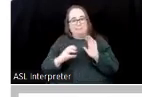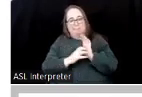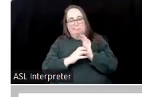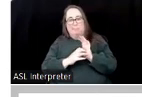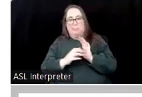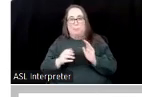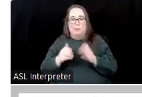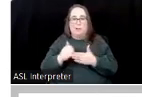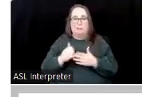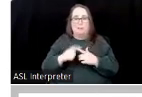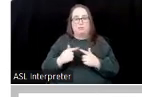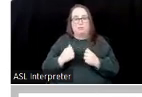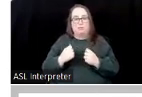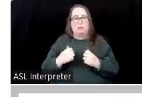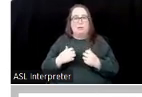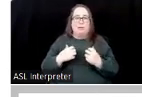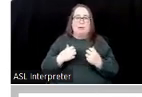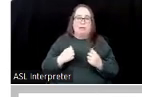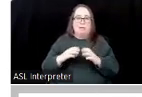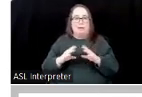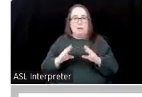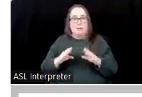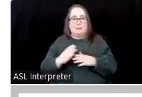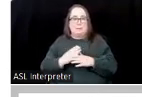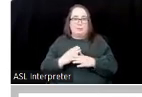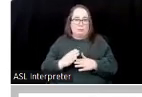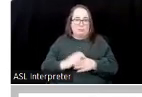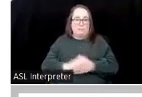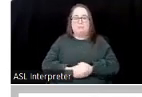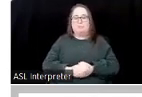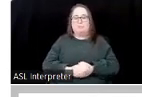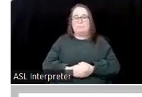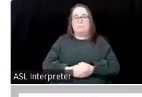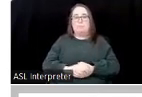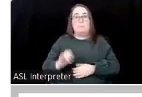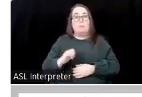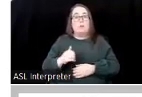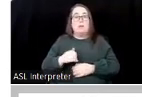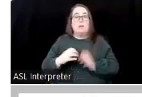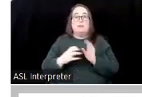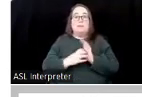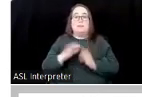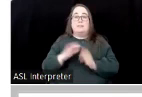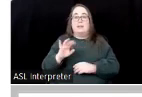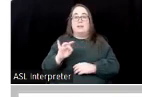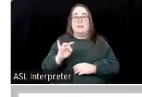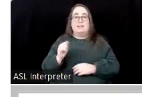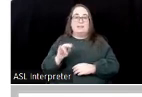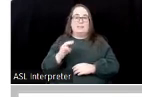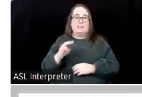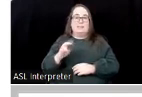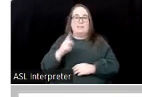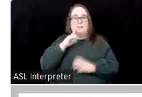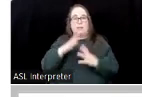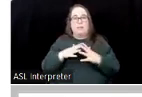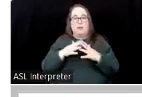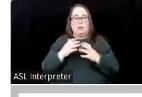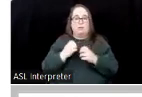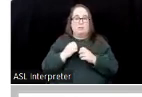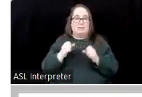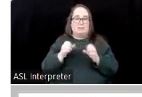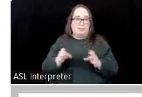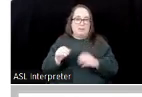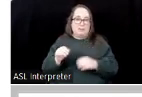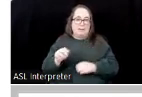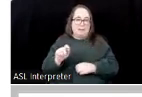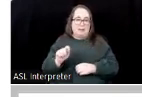and strengthen health and housing partnerships. We also have Section 9817 of the American Rescue Plan Act